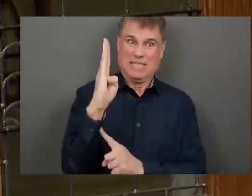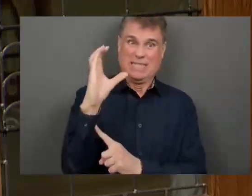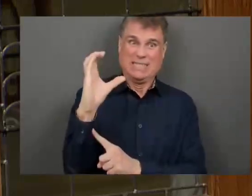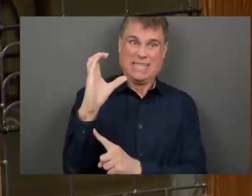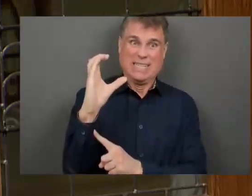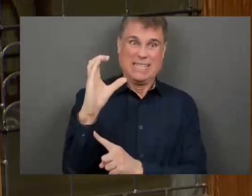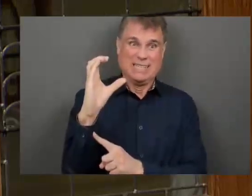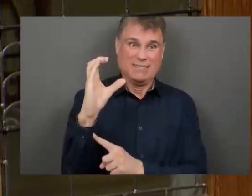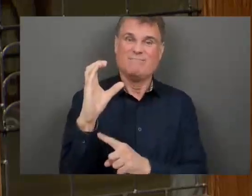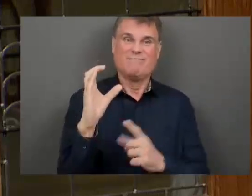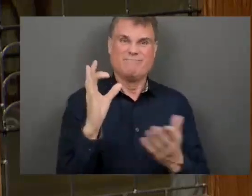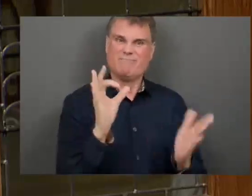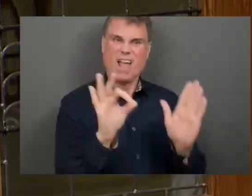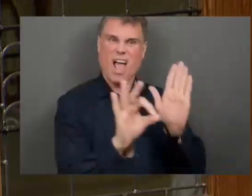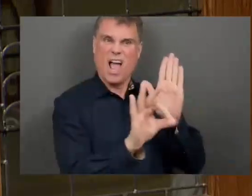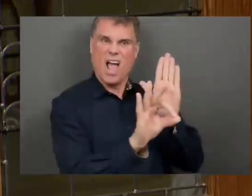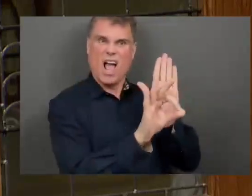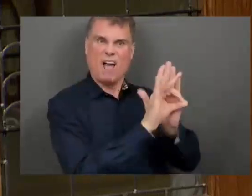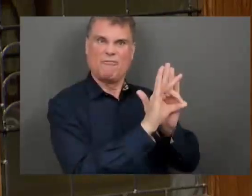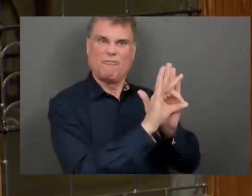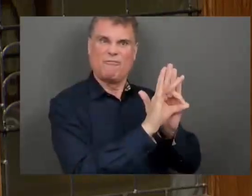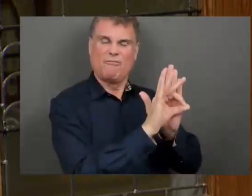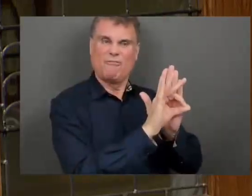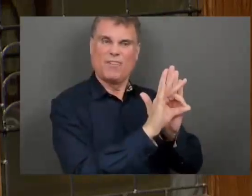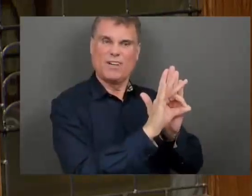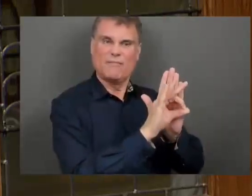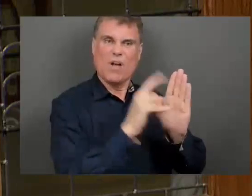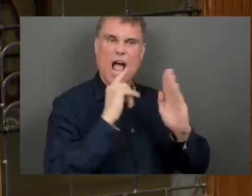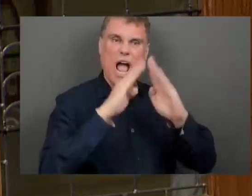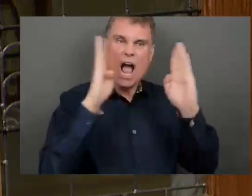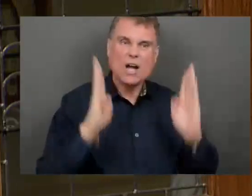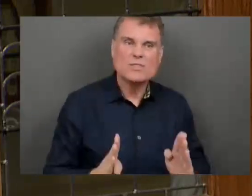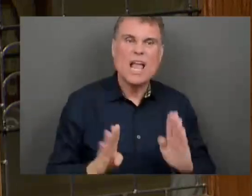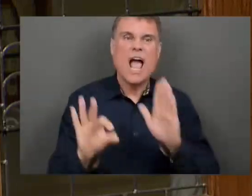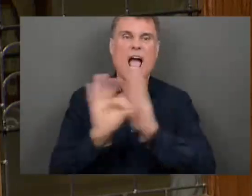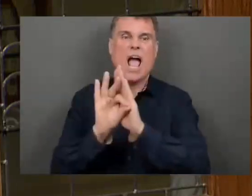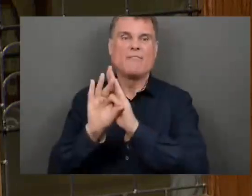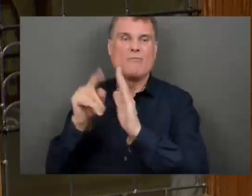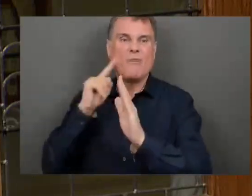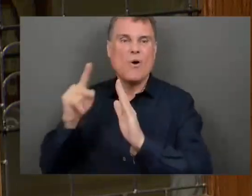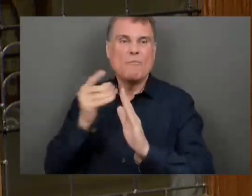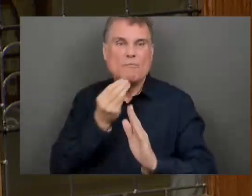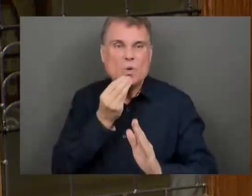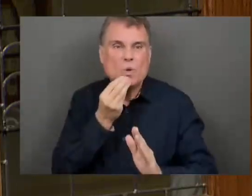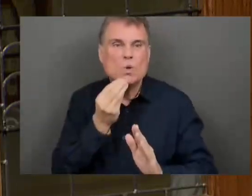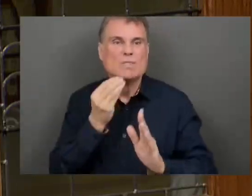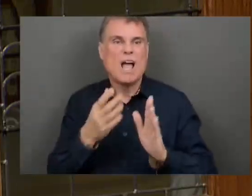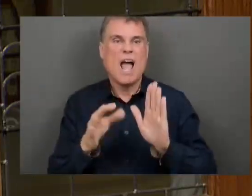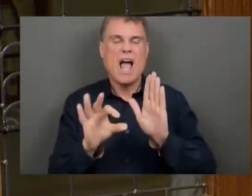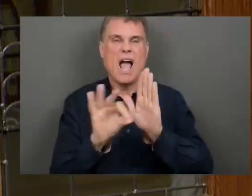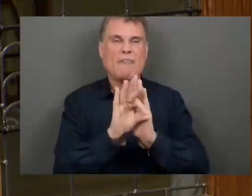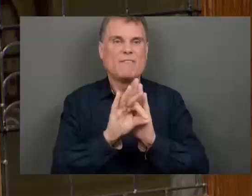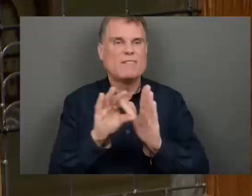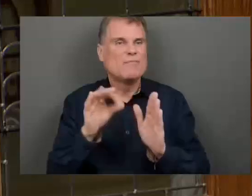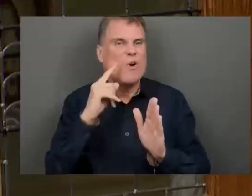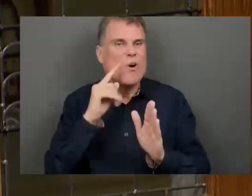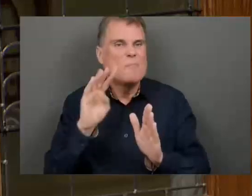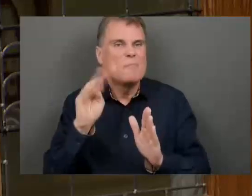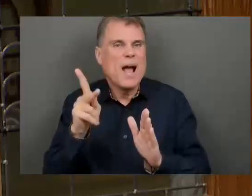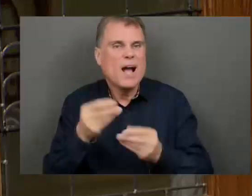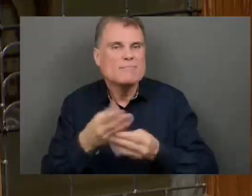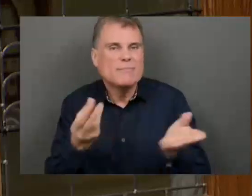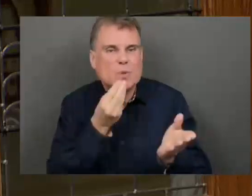F for government support from Food Banks Canada. Mr. Speaker, why does the Minister of Poverty Reduction continue to